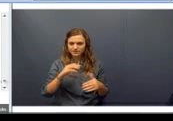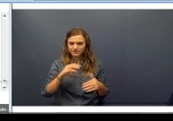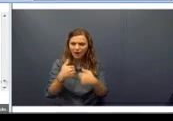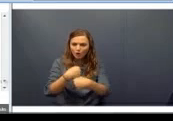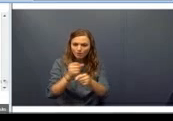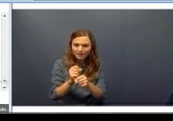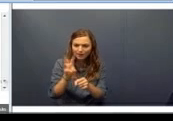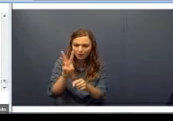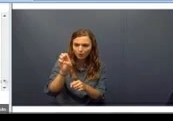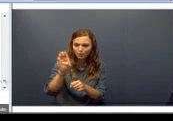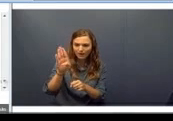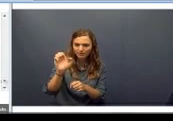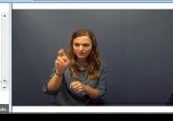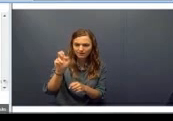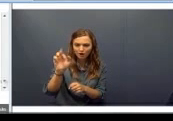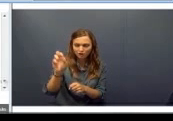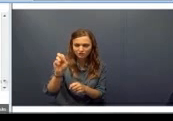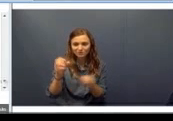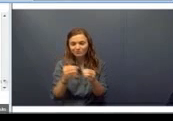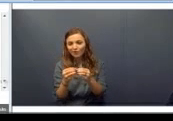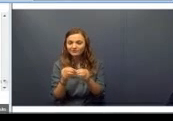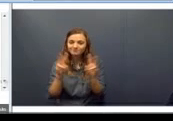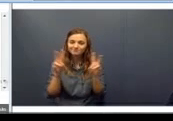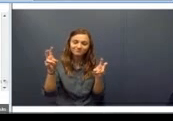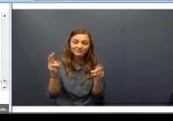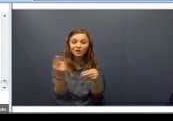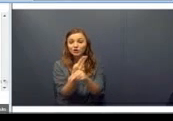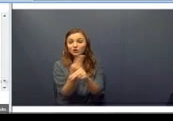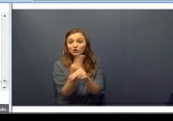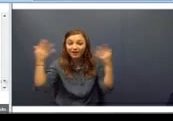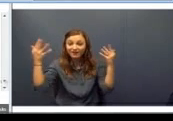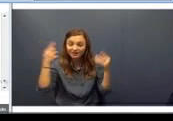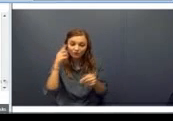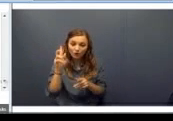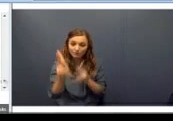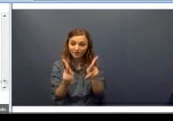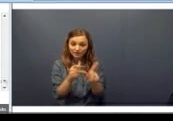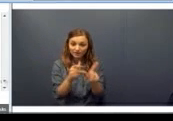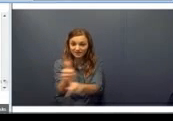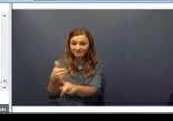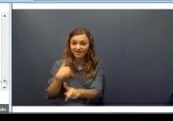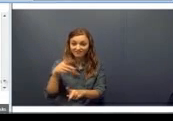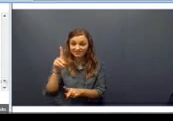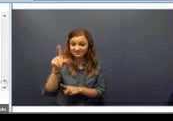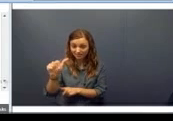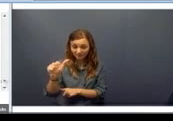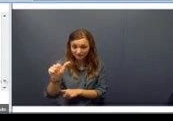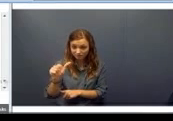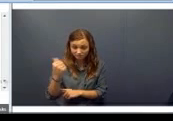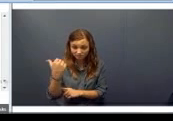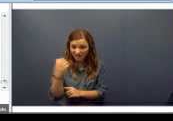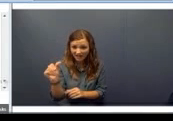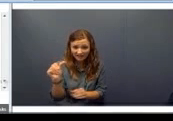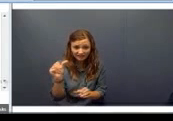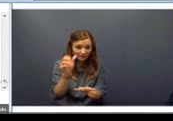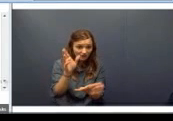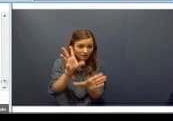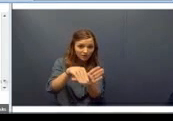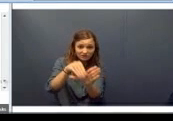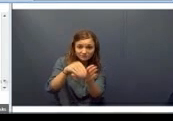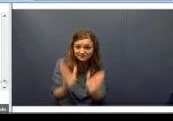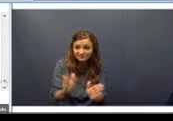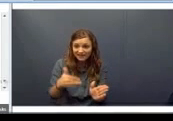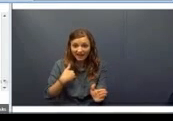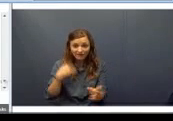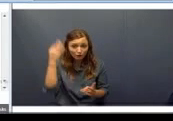for us in making webinars more user-friendly for persons with disabilities? If any of our